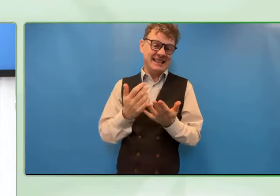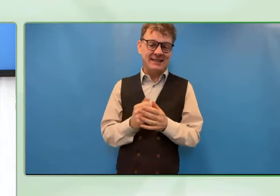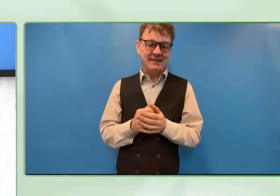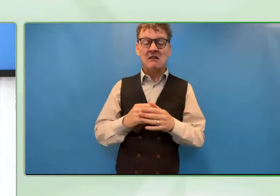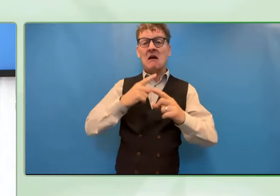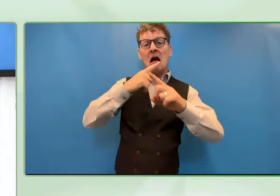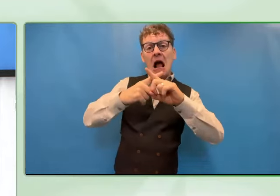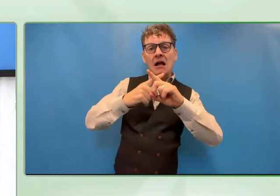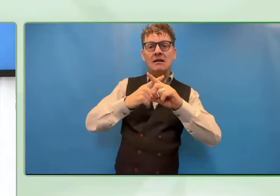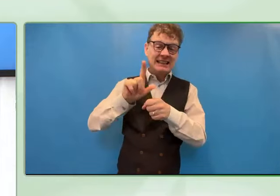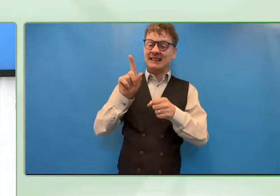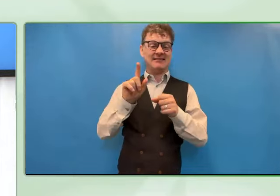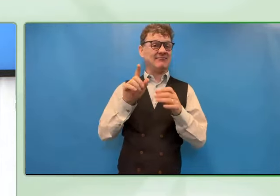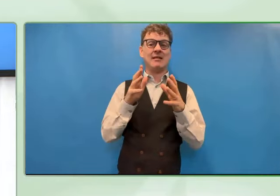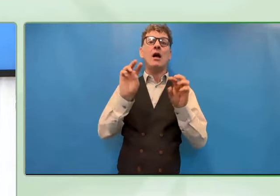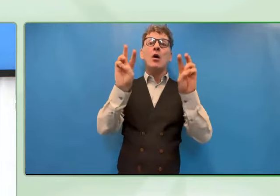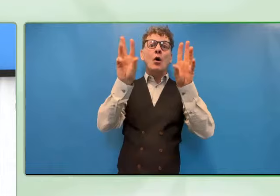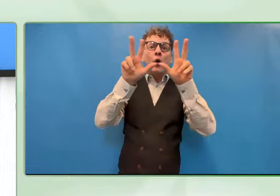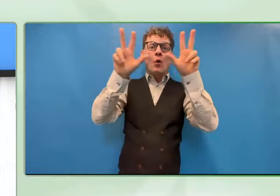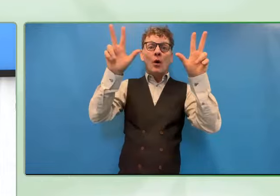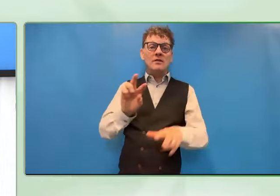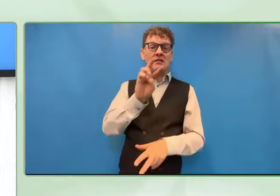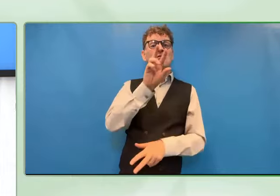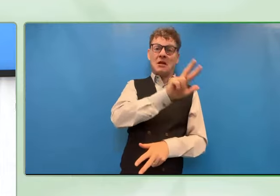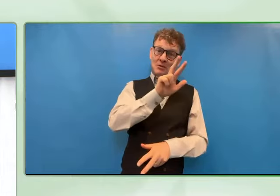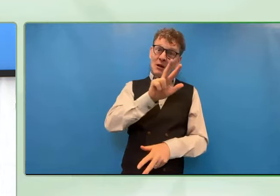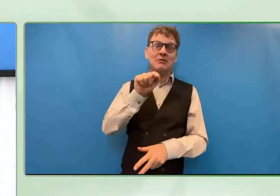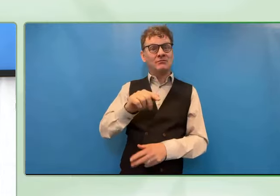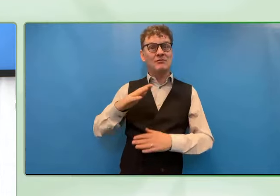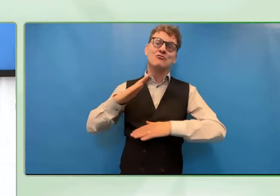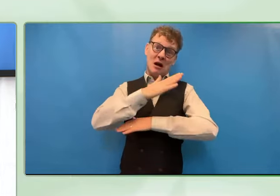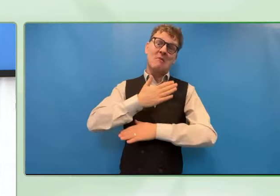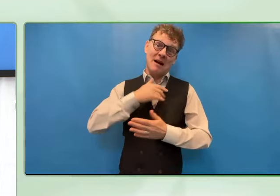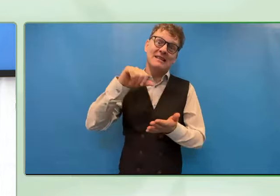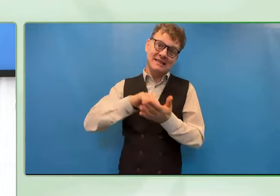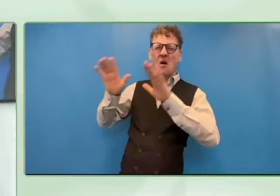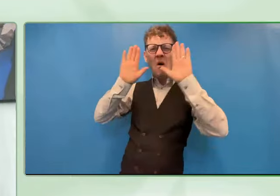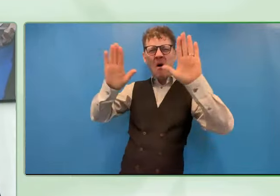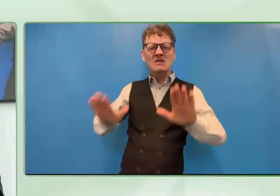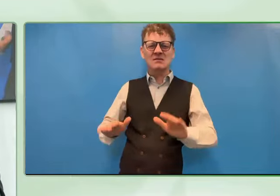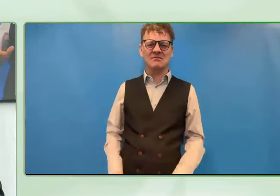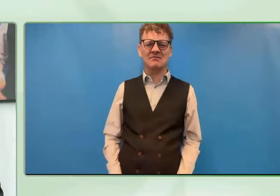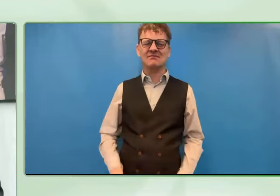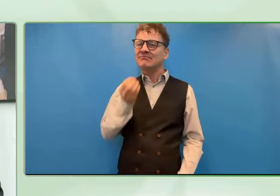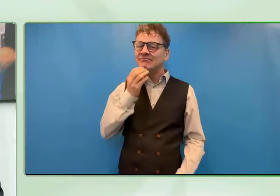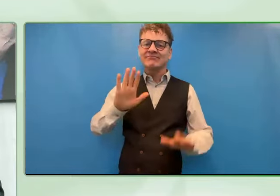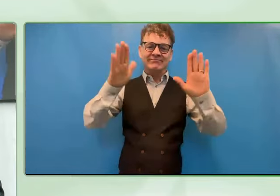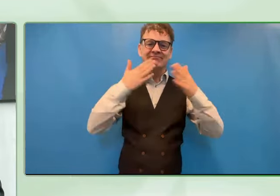formerly it was called, it's on rampmycity.com. That's where you can reach us, or you can also